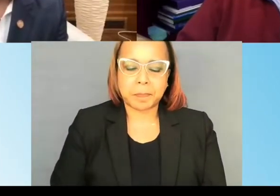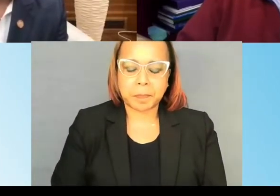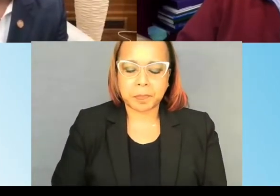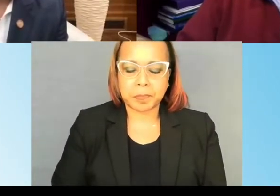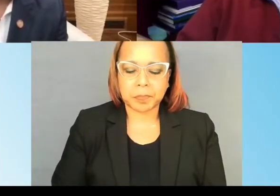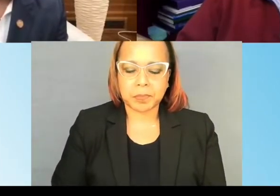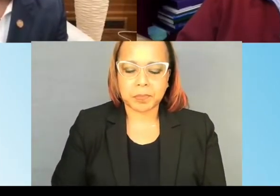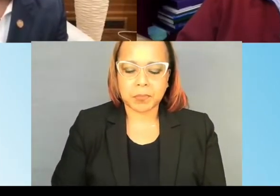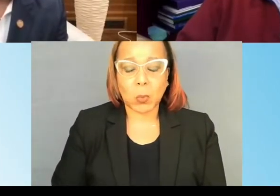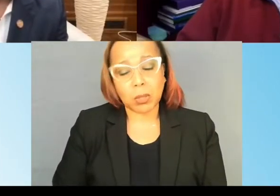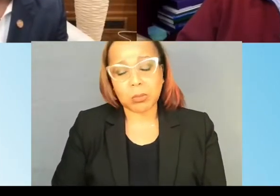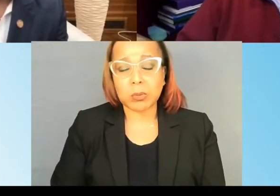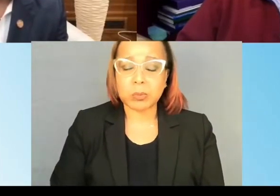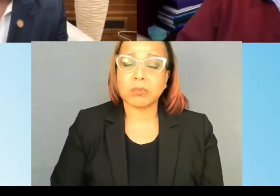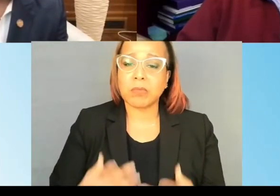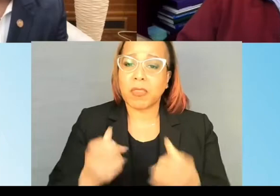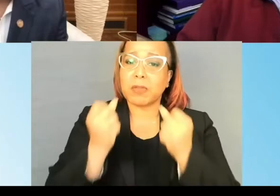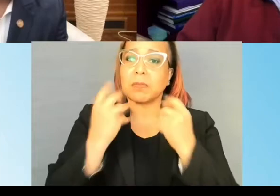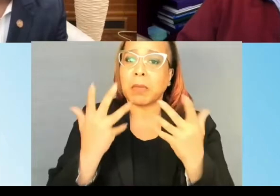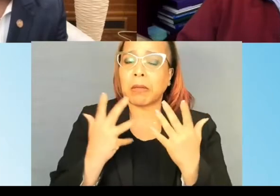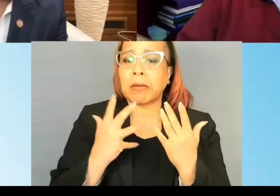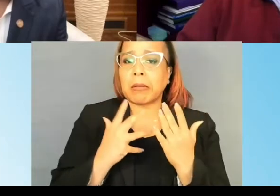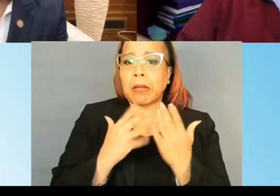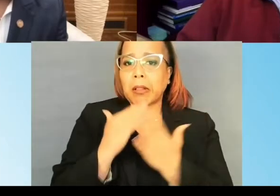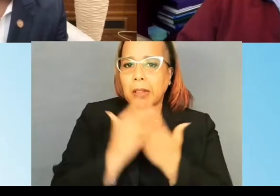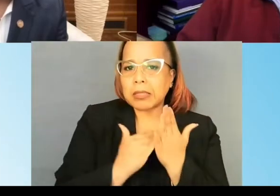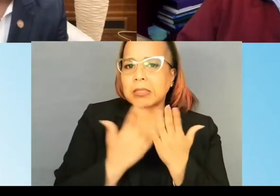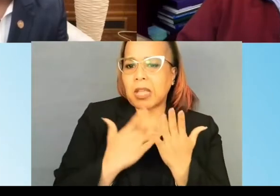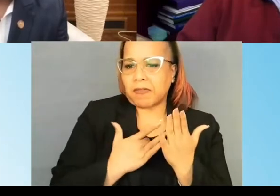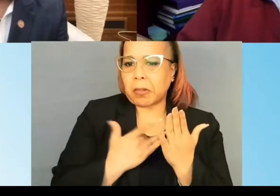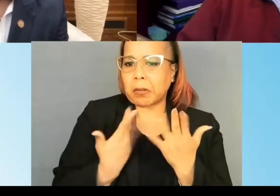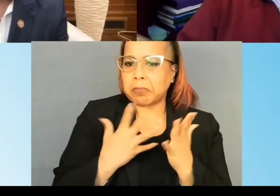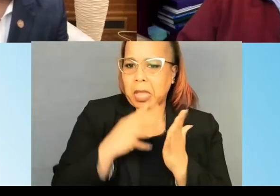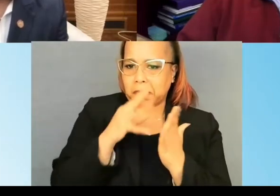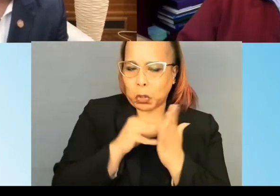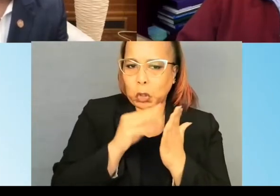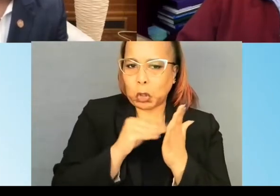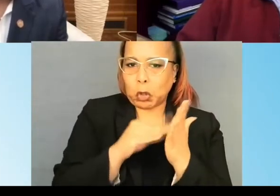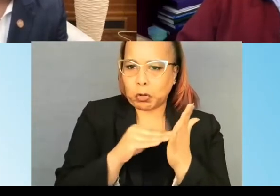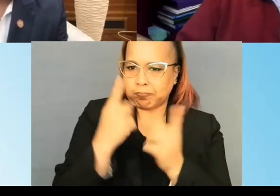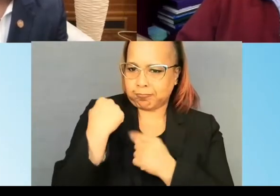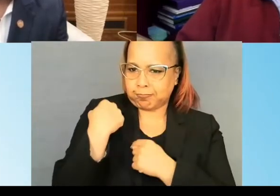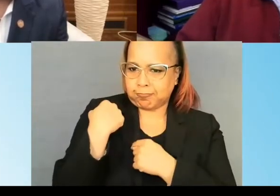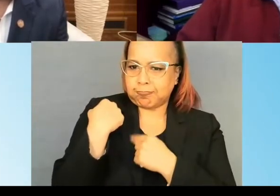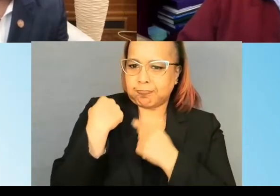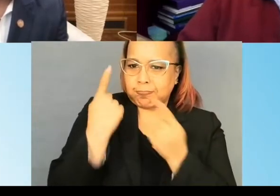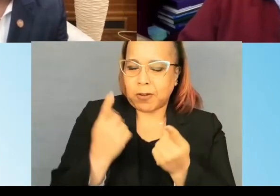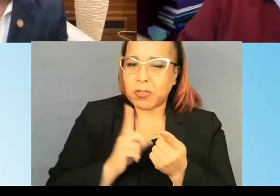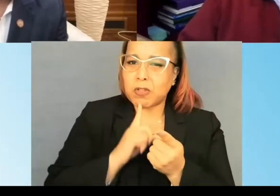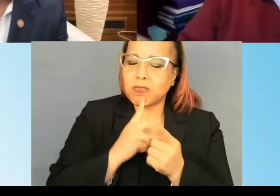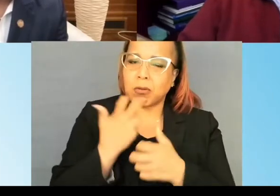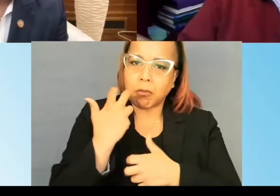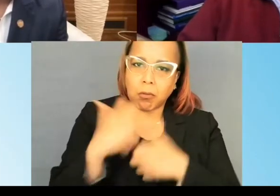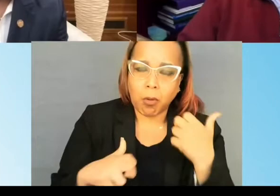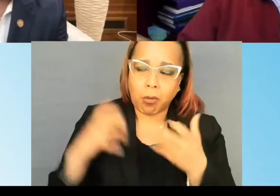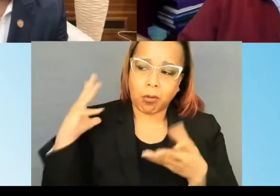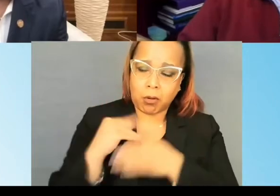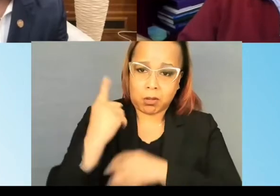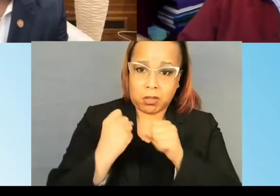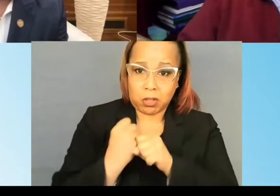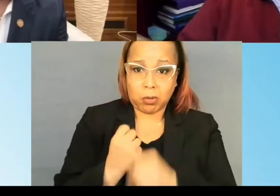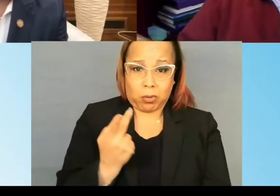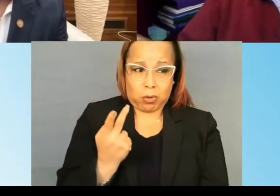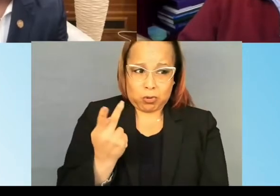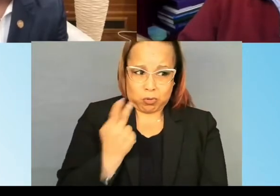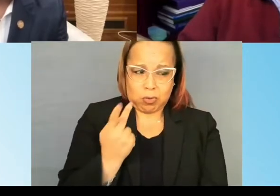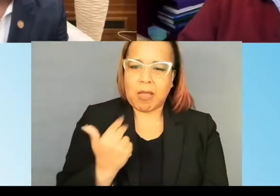Well, there's many lessons that I feel like I've learned over the course of this really, really hard year. And you and I have had